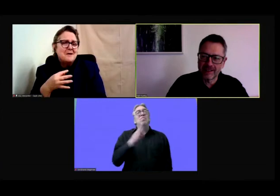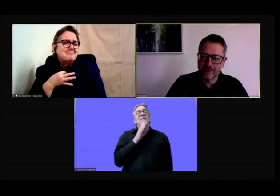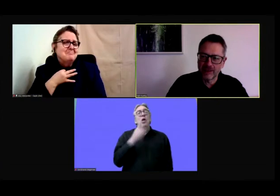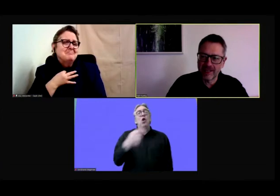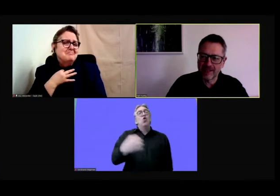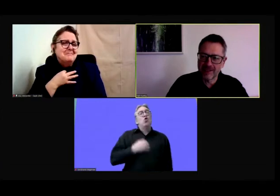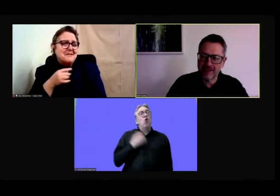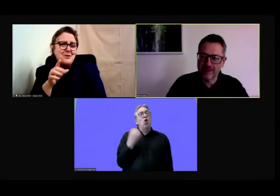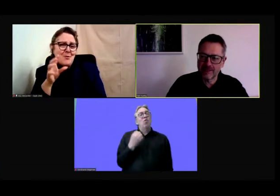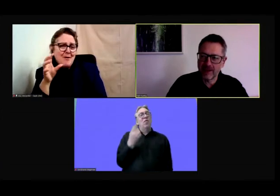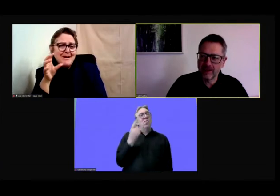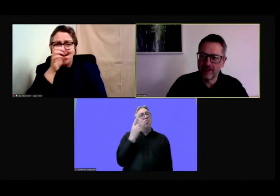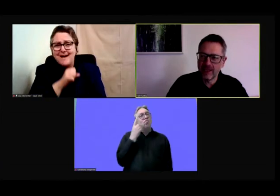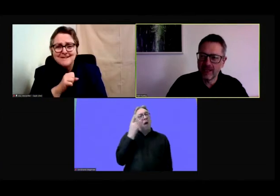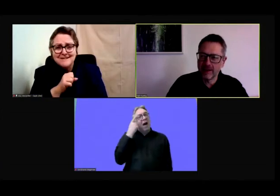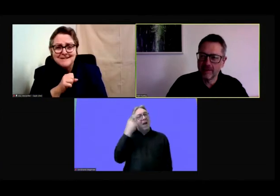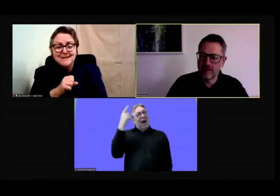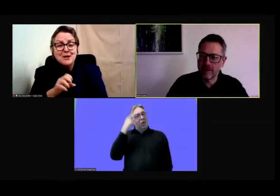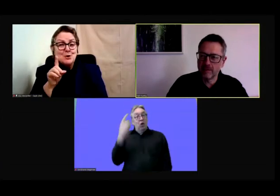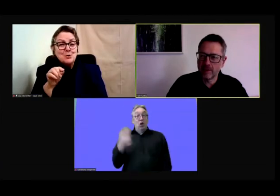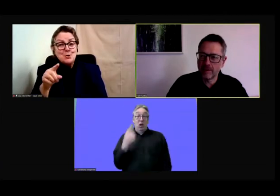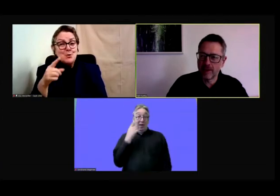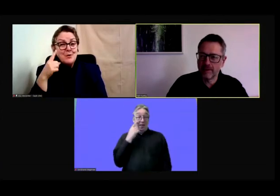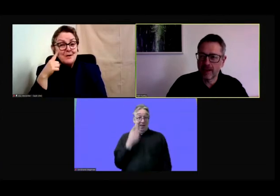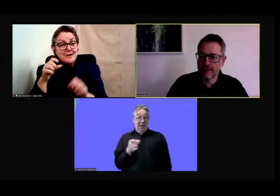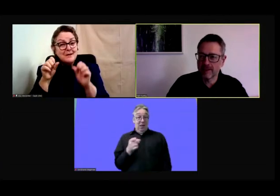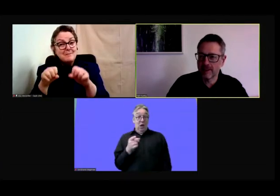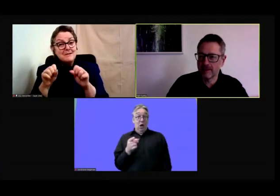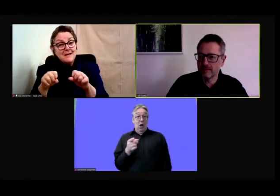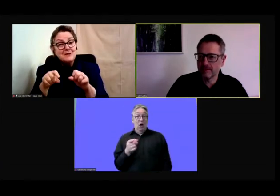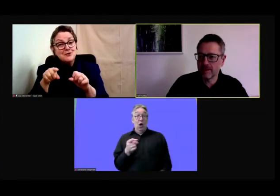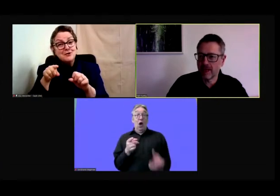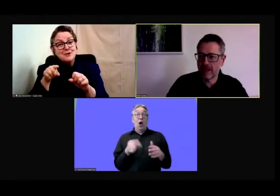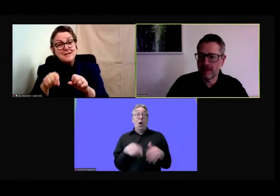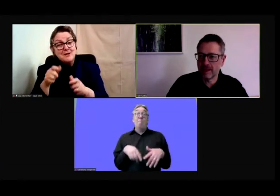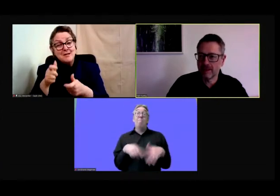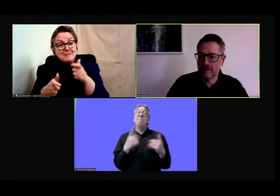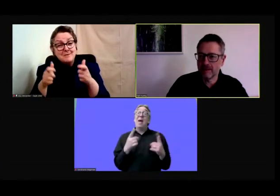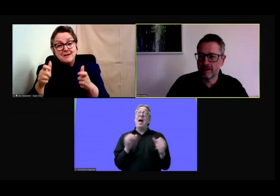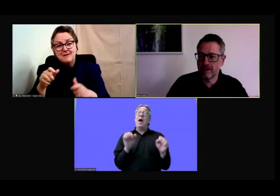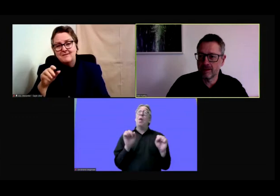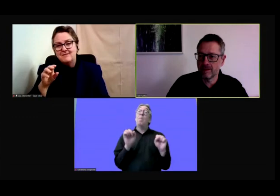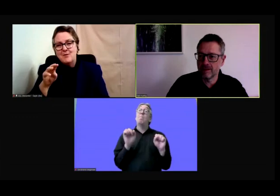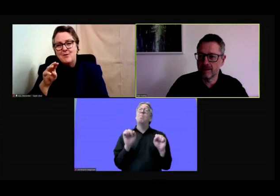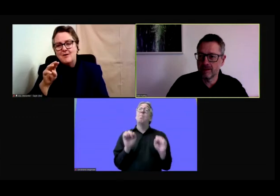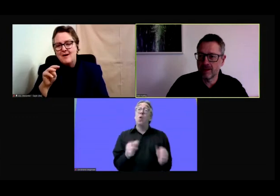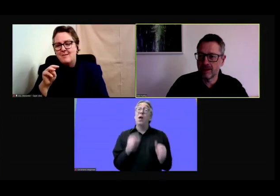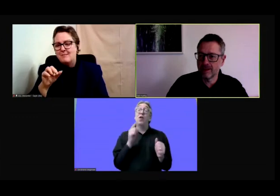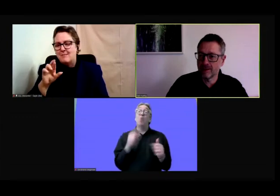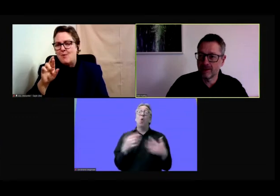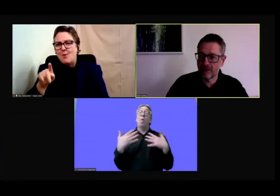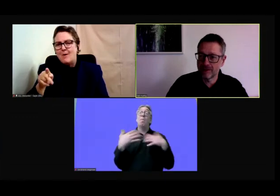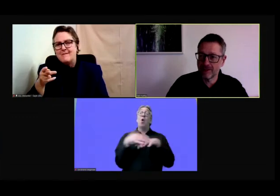you think the potential is bigger here for Wolffian effects than like in